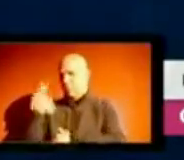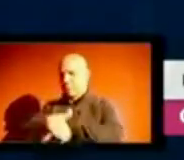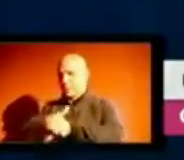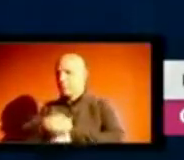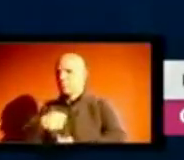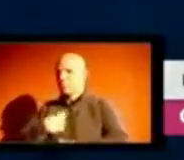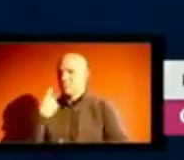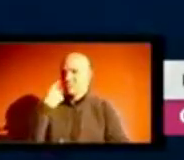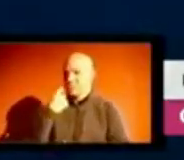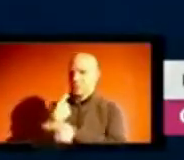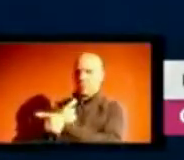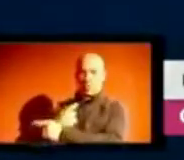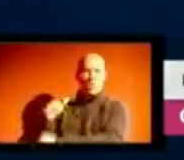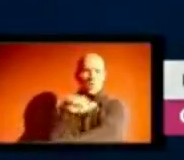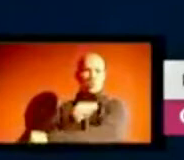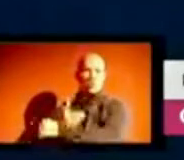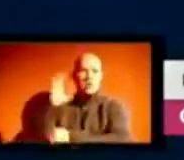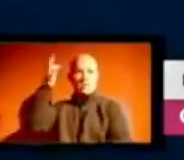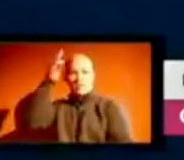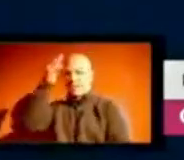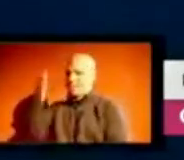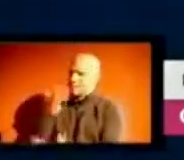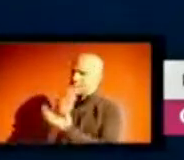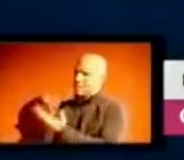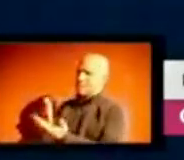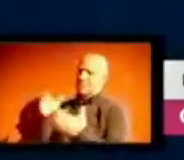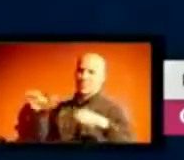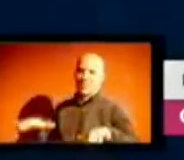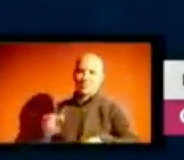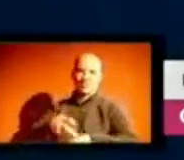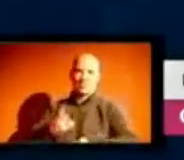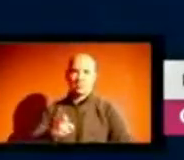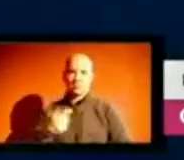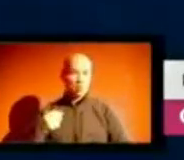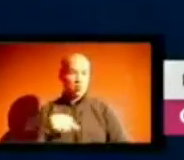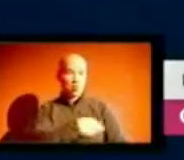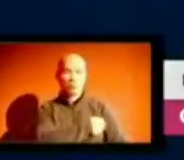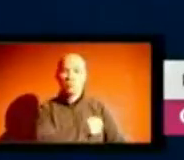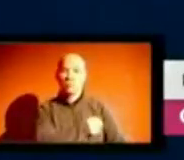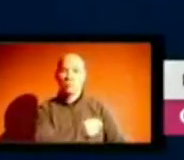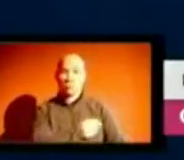las autoridades federales lo que están haciendo en Puerto Rico. Somos ciudadanos americanos.